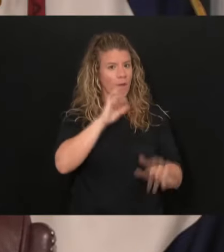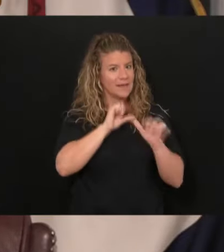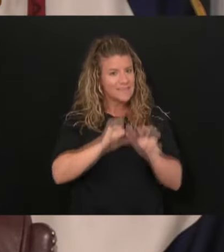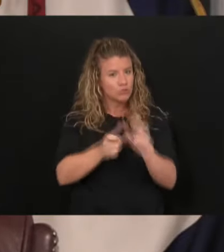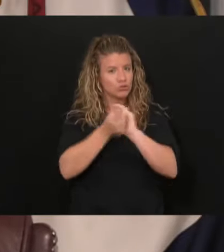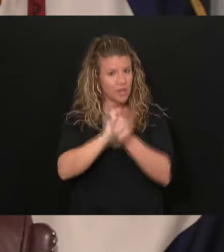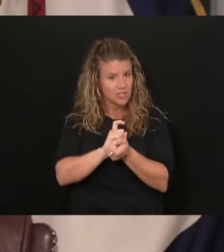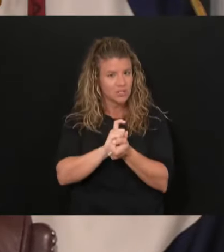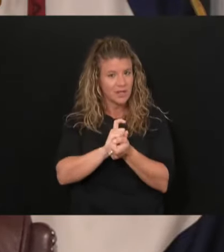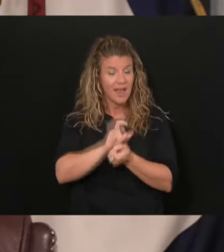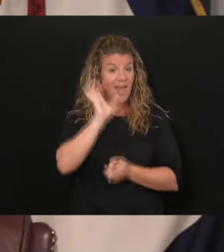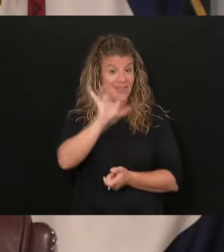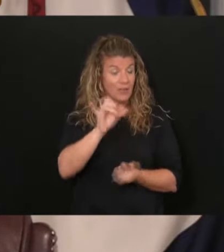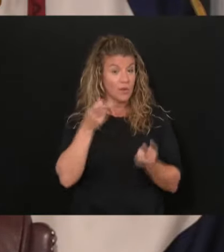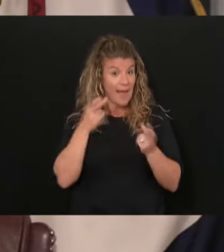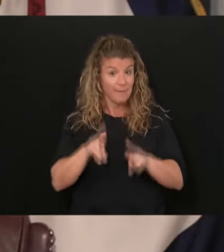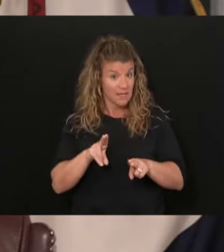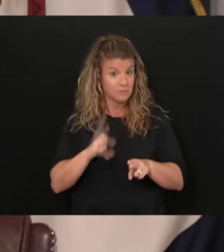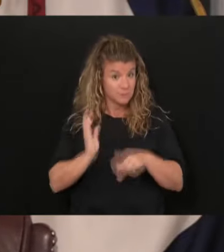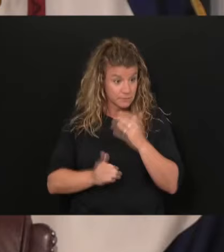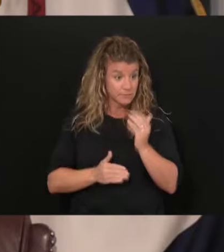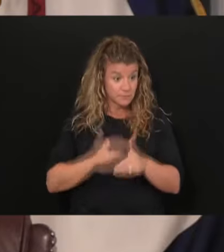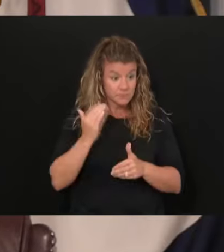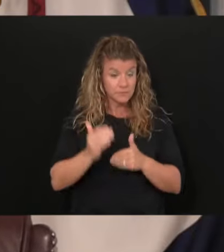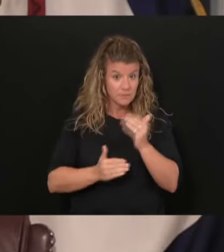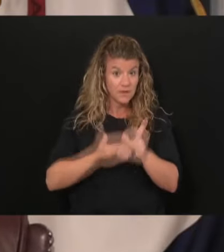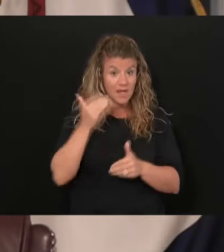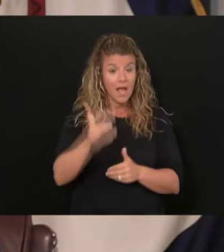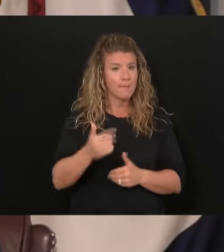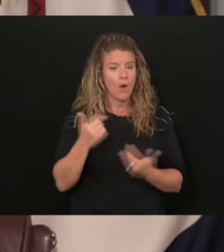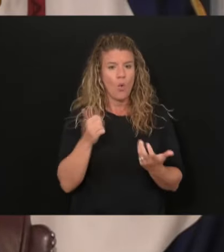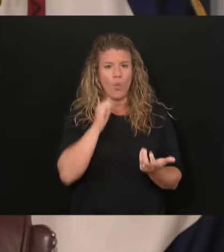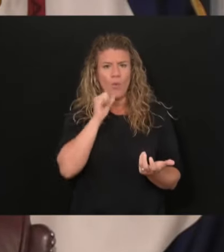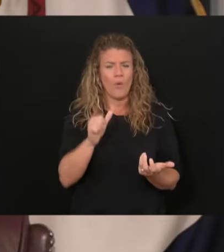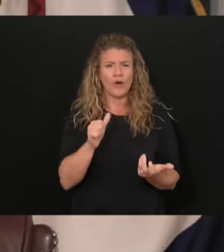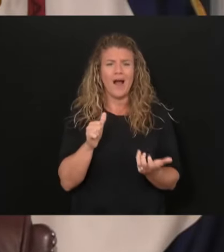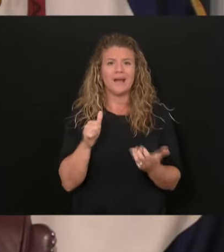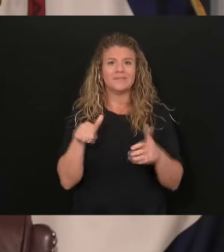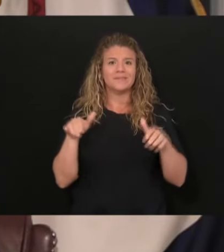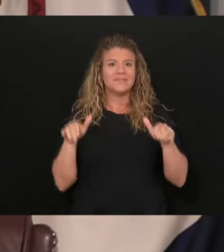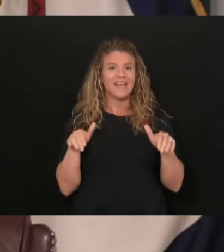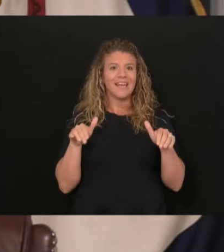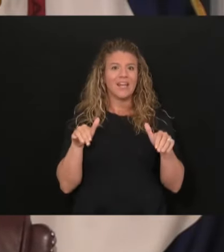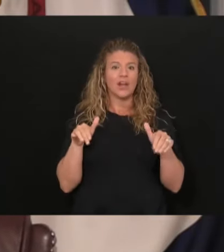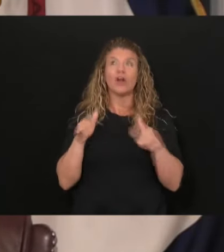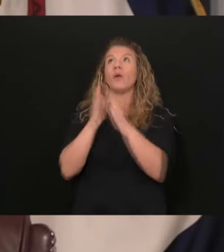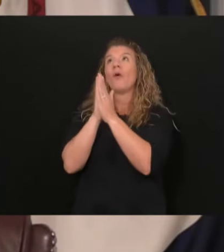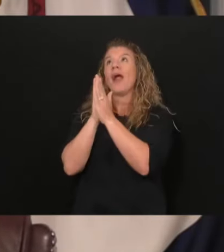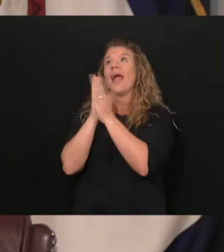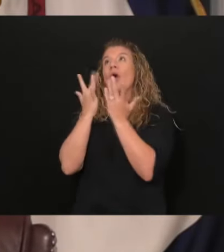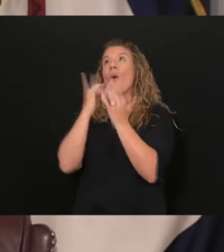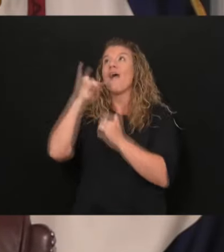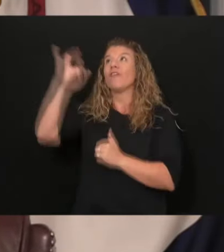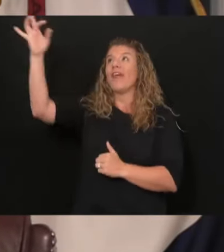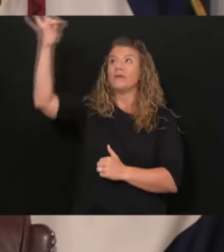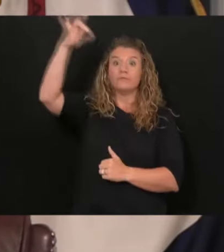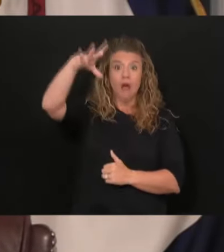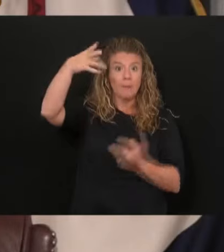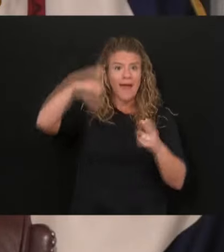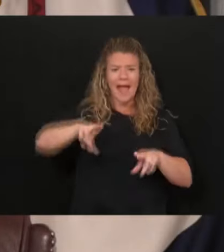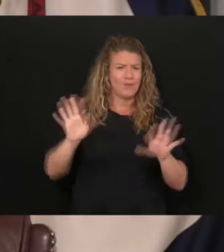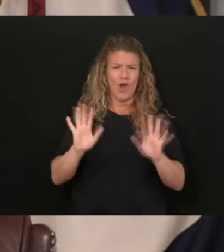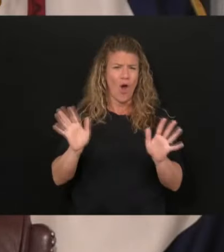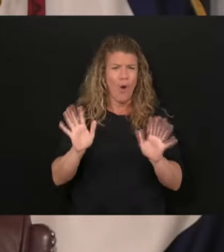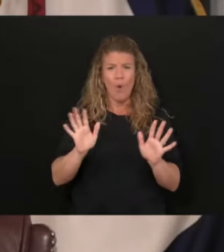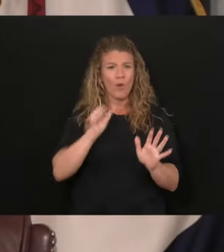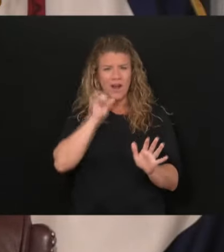exactly what is happening. But we're not sitting around waiting on Rainbow Bright and Peter Pan to come by. We got